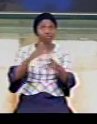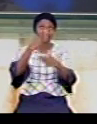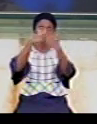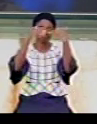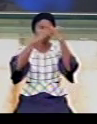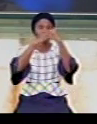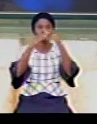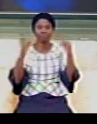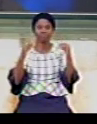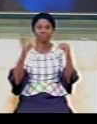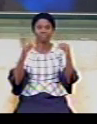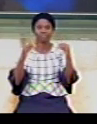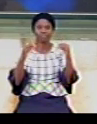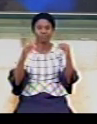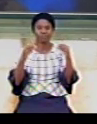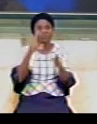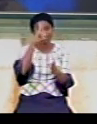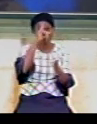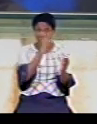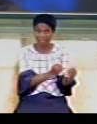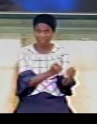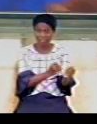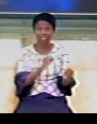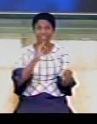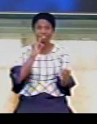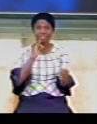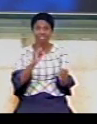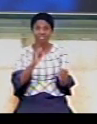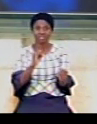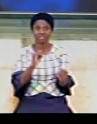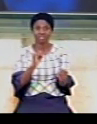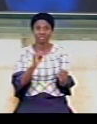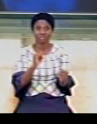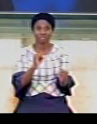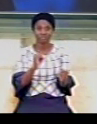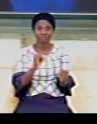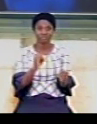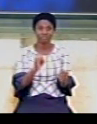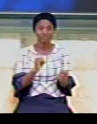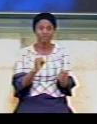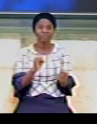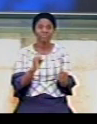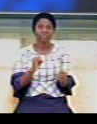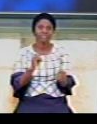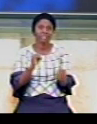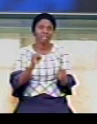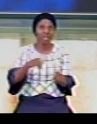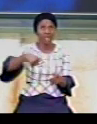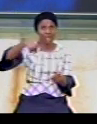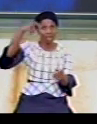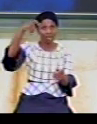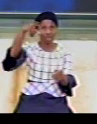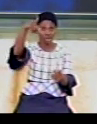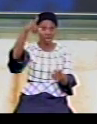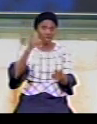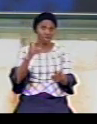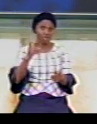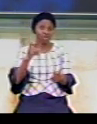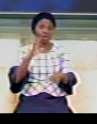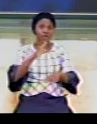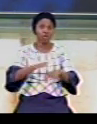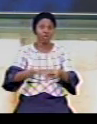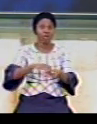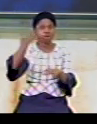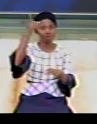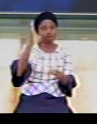heaven. Faith is based and anchored on God's unfailing